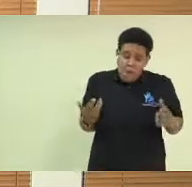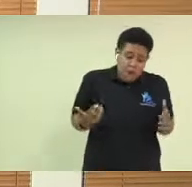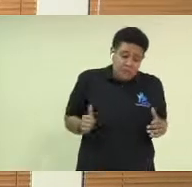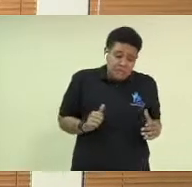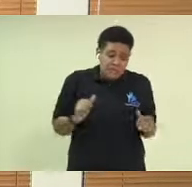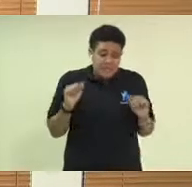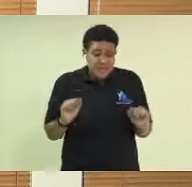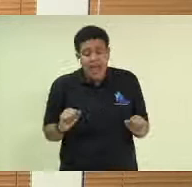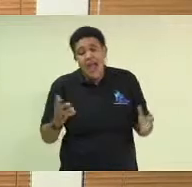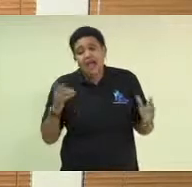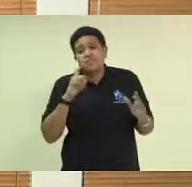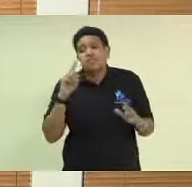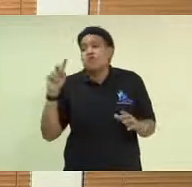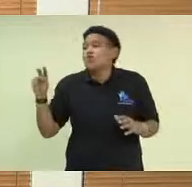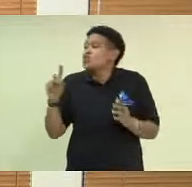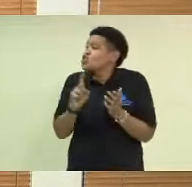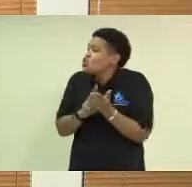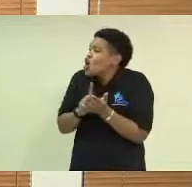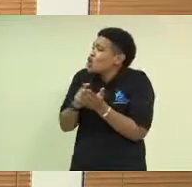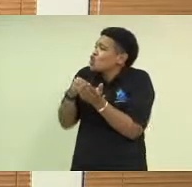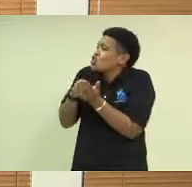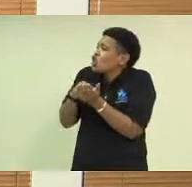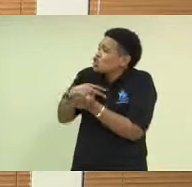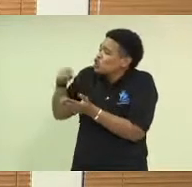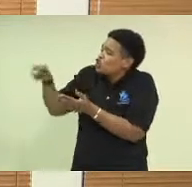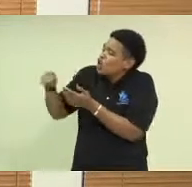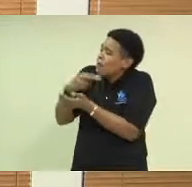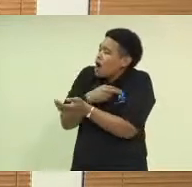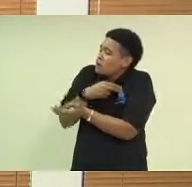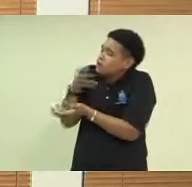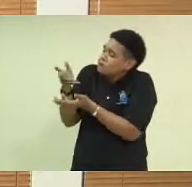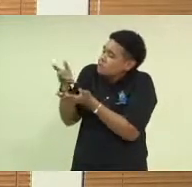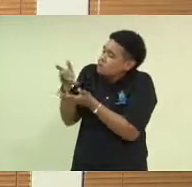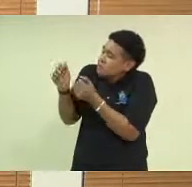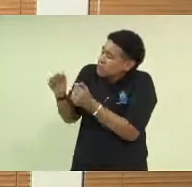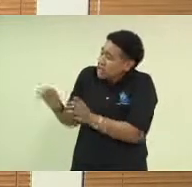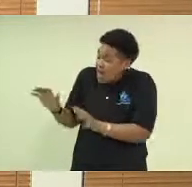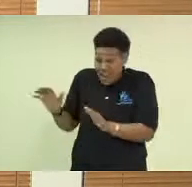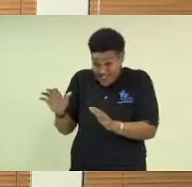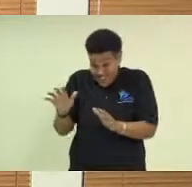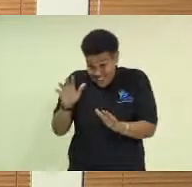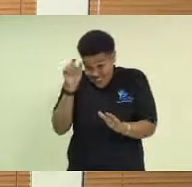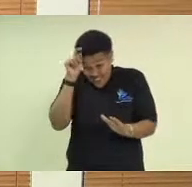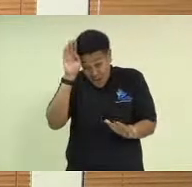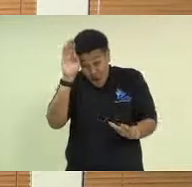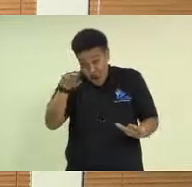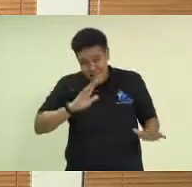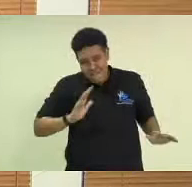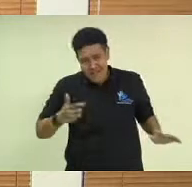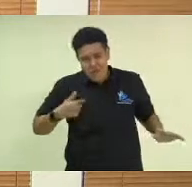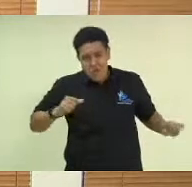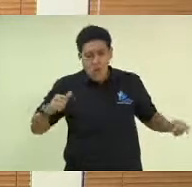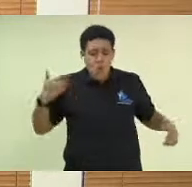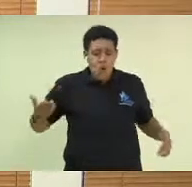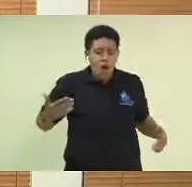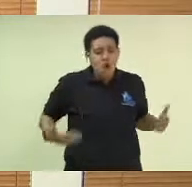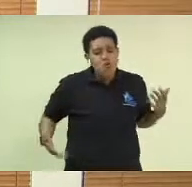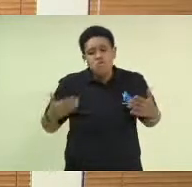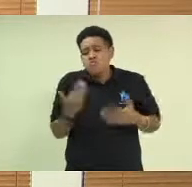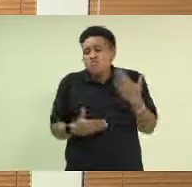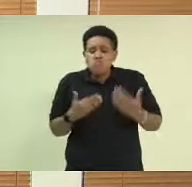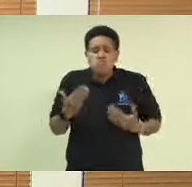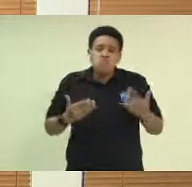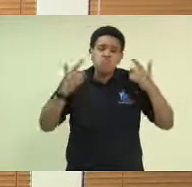turn to a doctor, a nurse, or a hospital, an institution, then all is well, we can go about doing